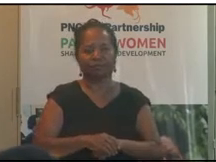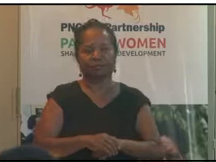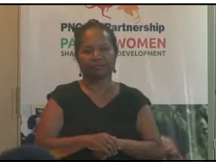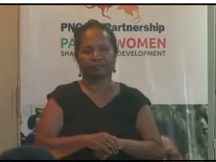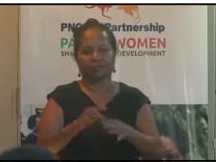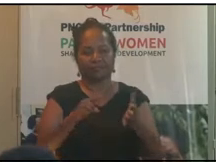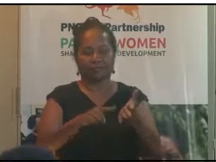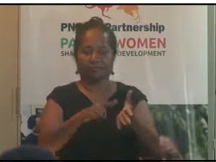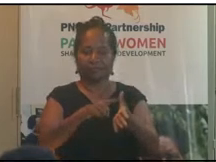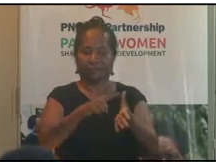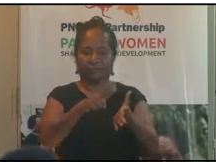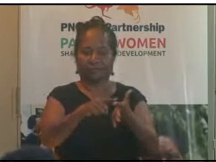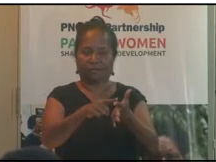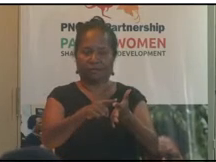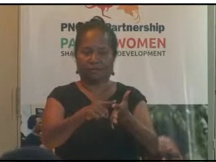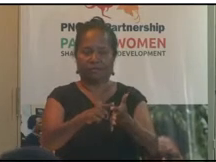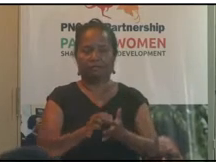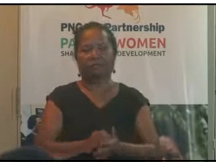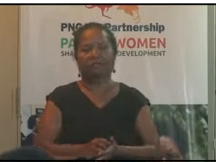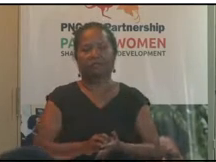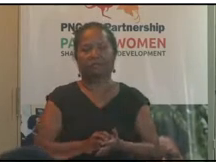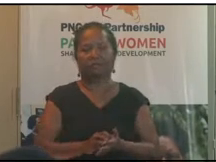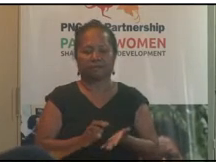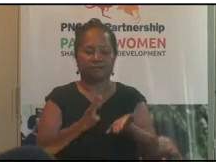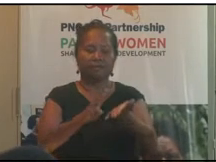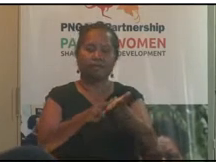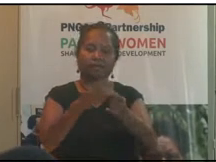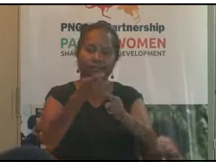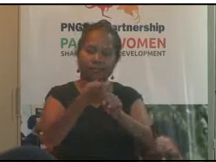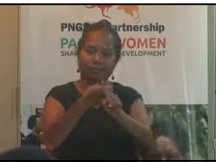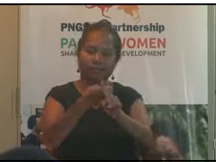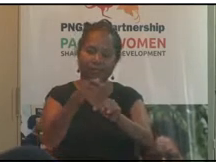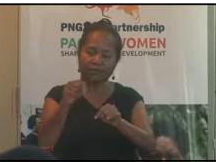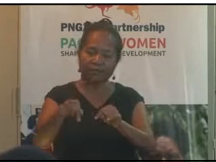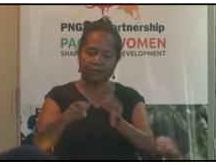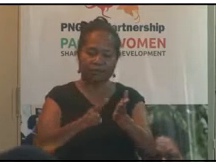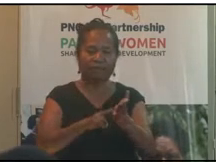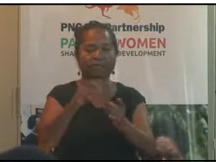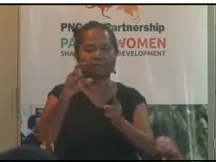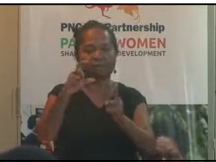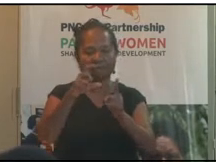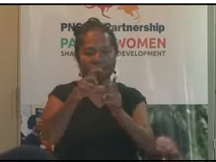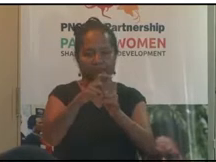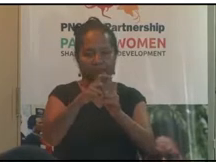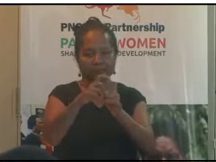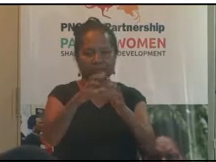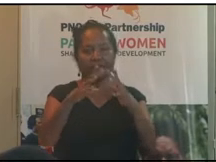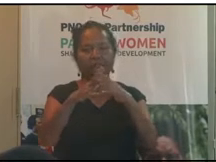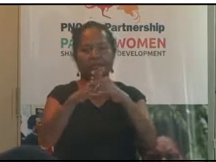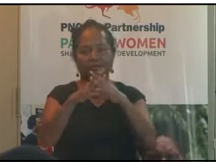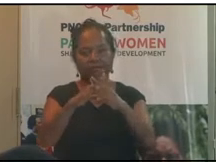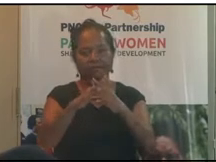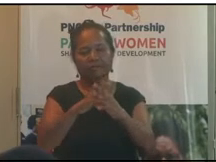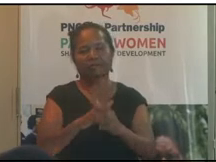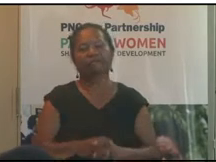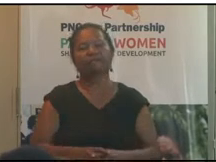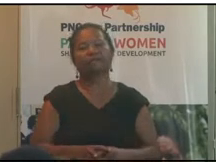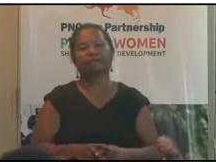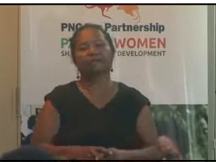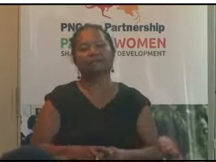is the commissioner of the Motu Koitabu Assembly. She was successfully elected women's representative for the West Motu Koitabu West